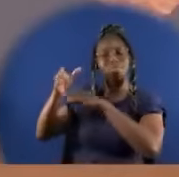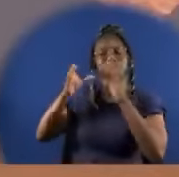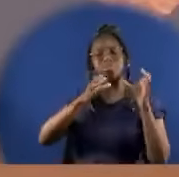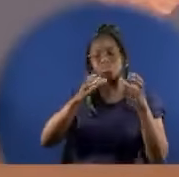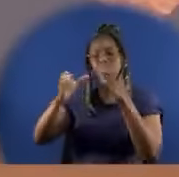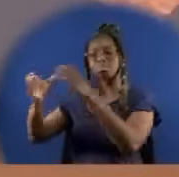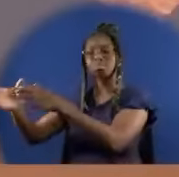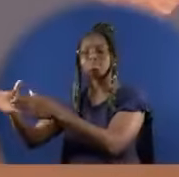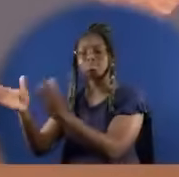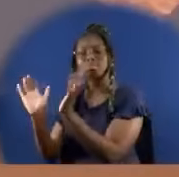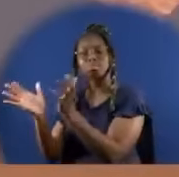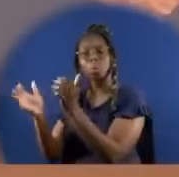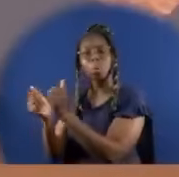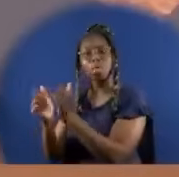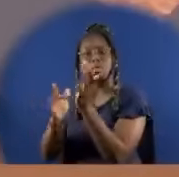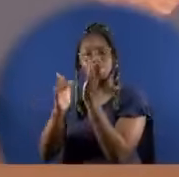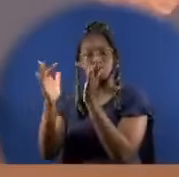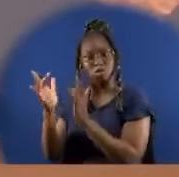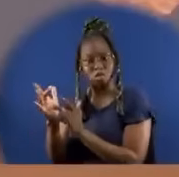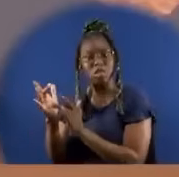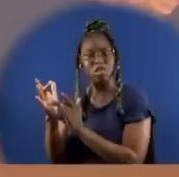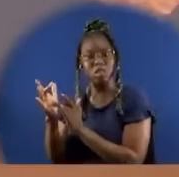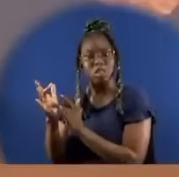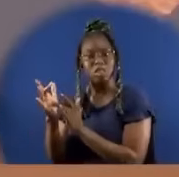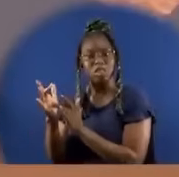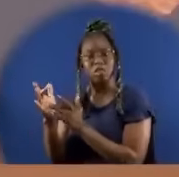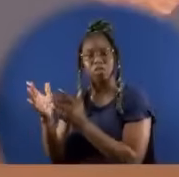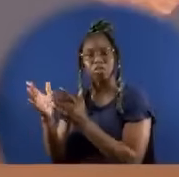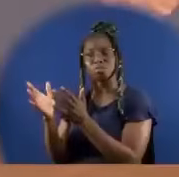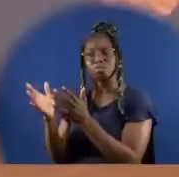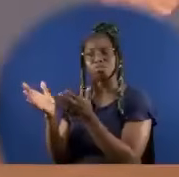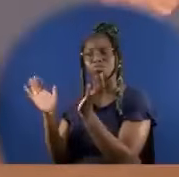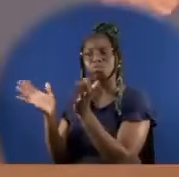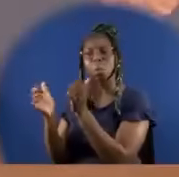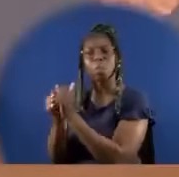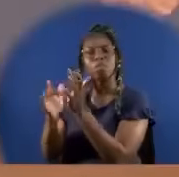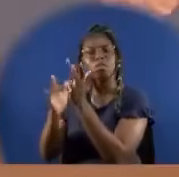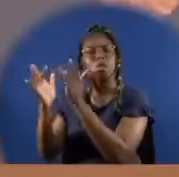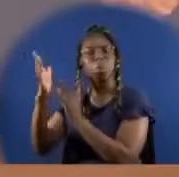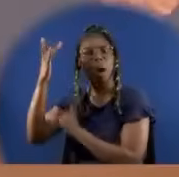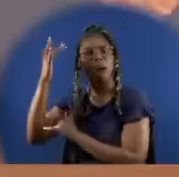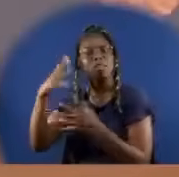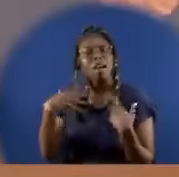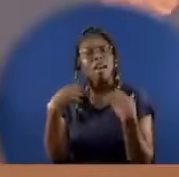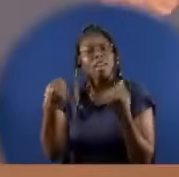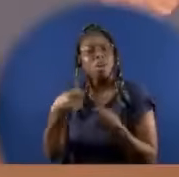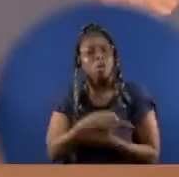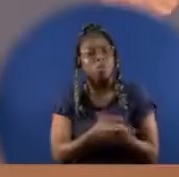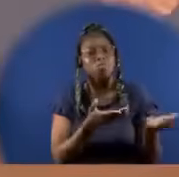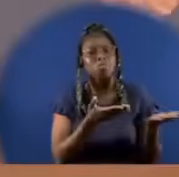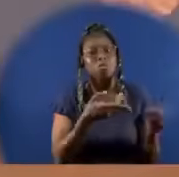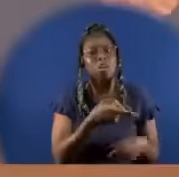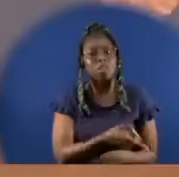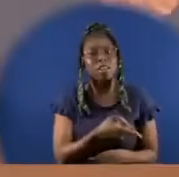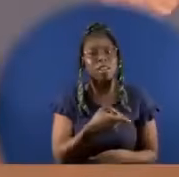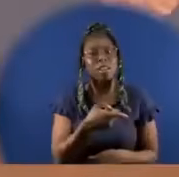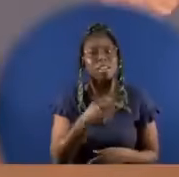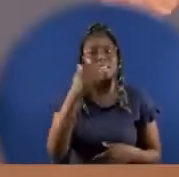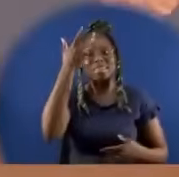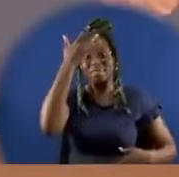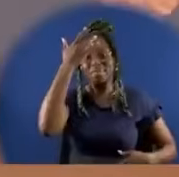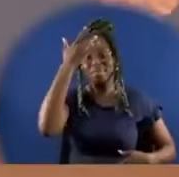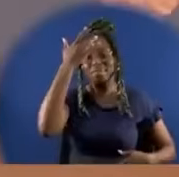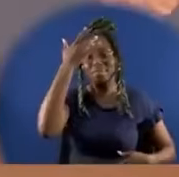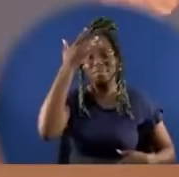to the house to heal his sick servant. Now, I like it, church family, but if you watch the text, you'll find out that